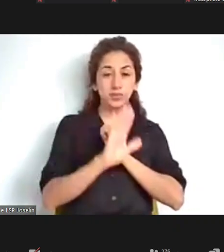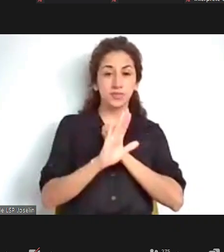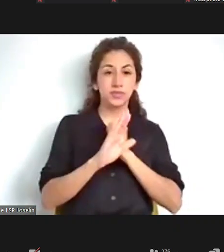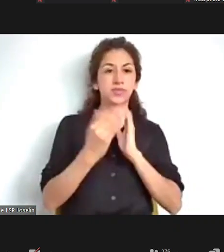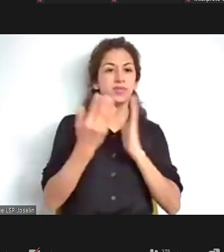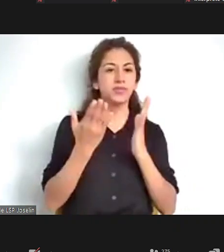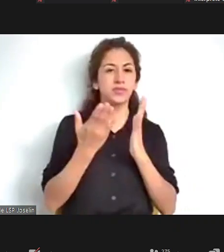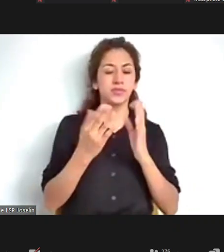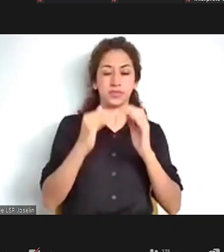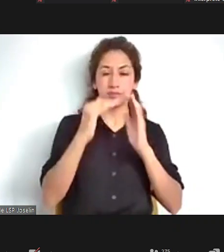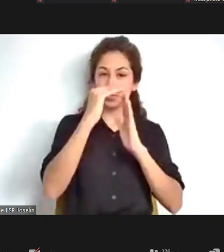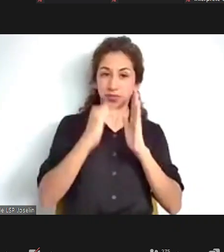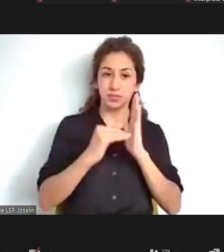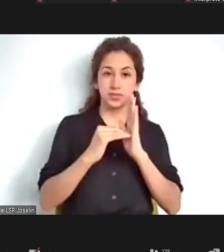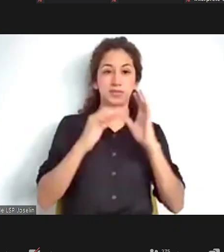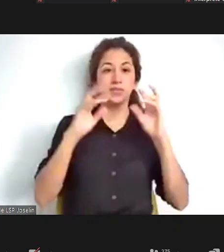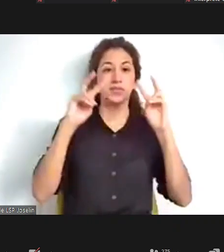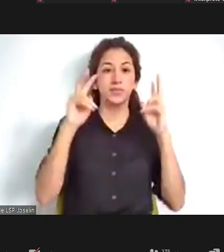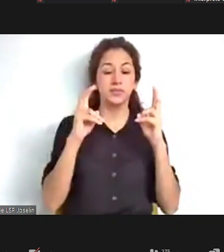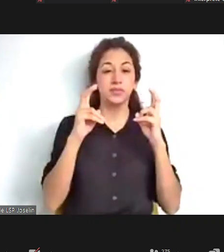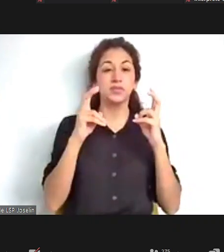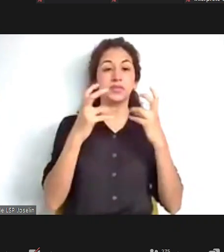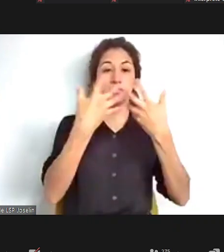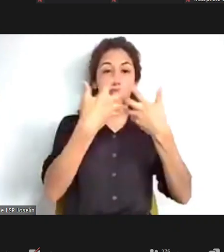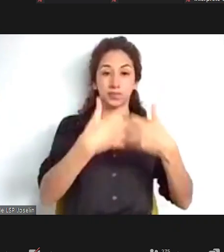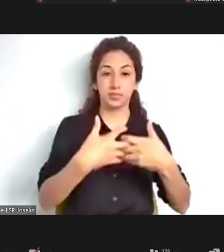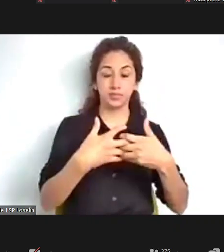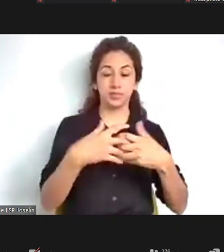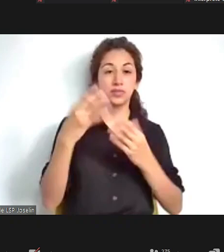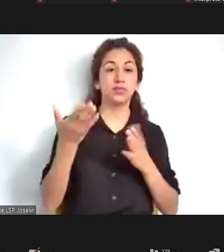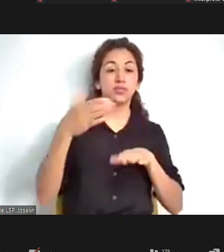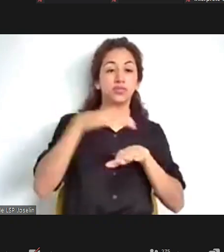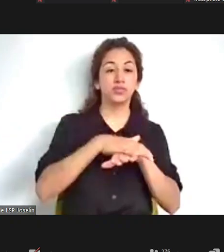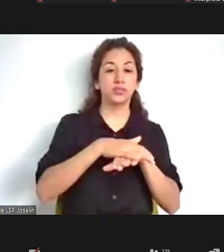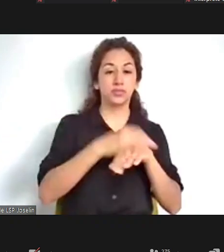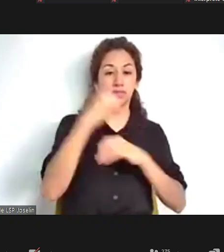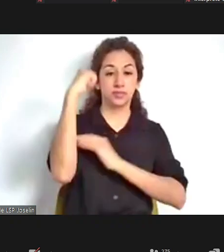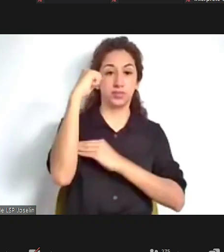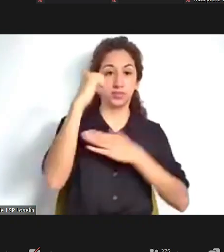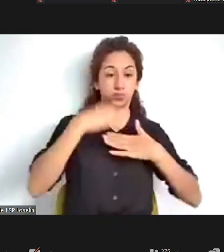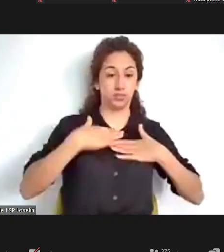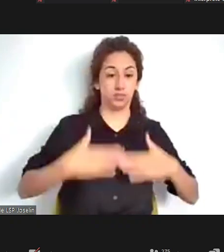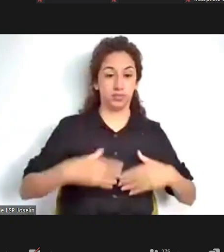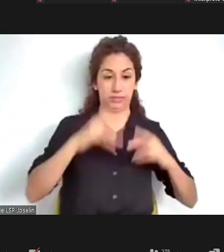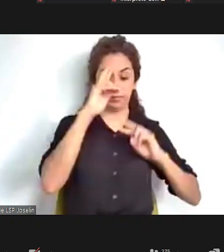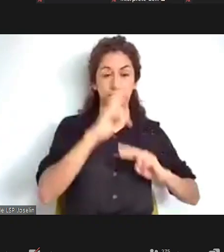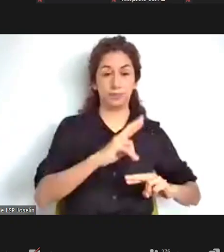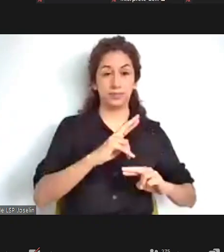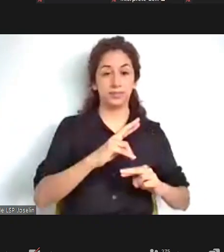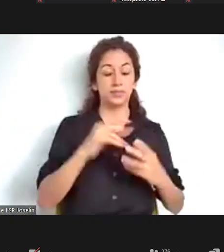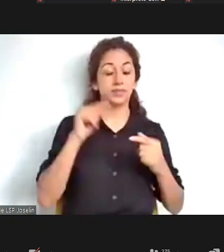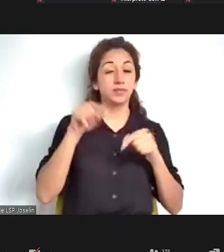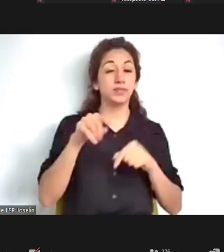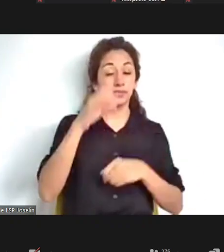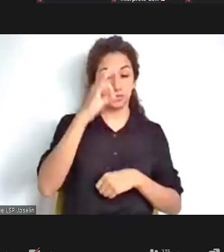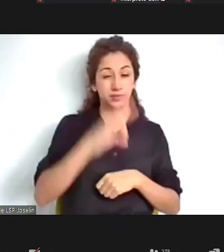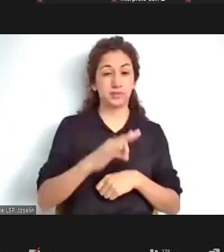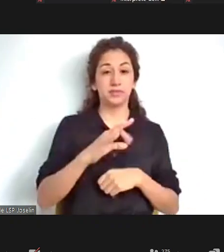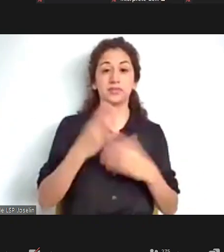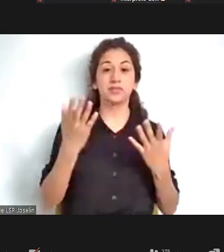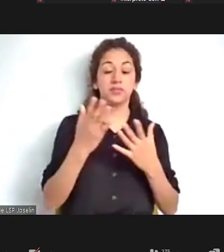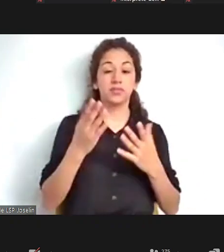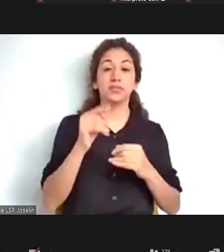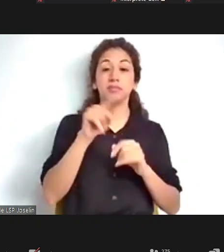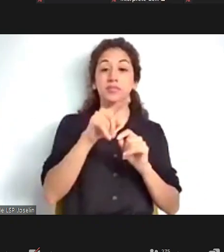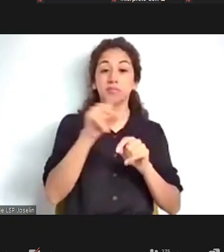mitigate and remediate the negative impacts of the private businesses on human rights and that can only be